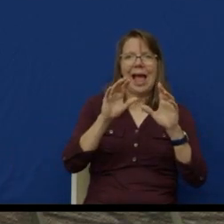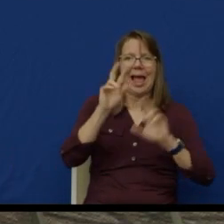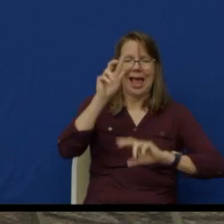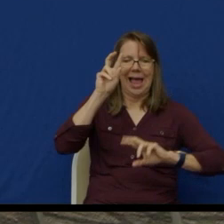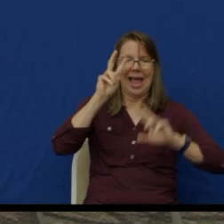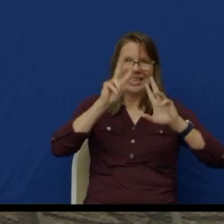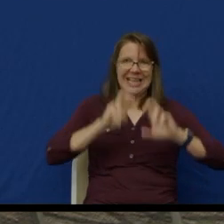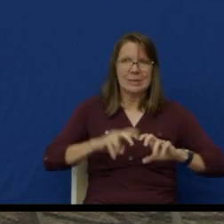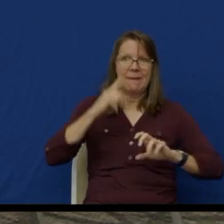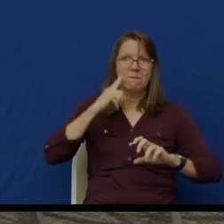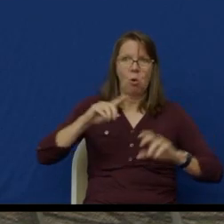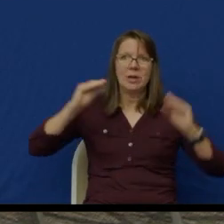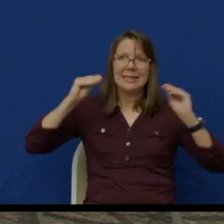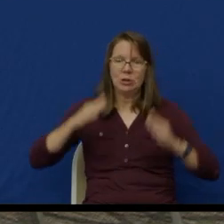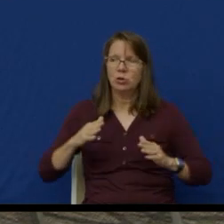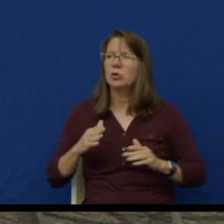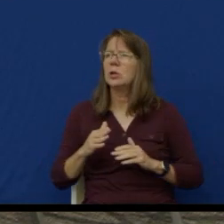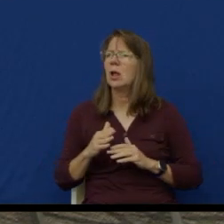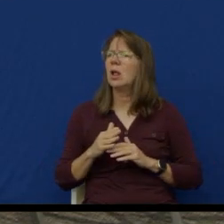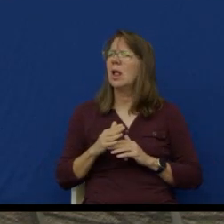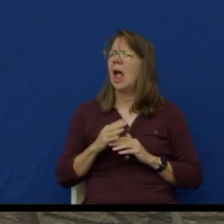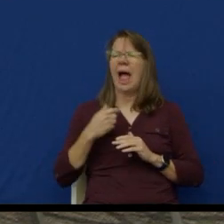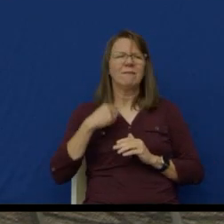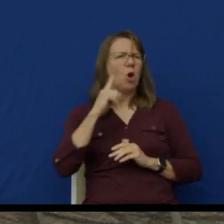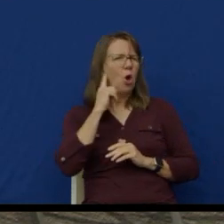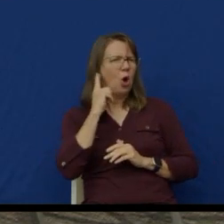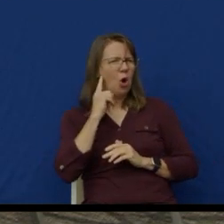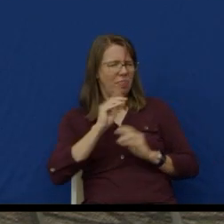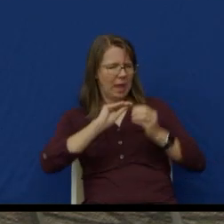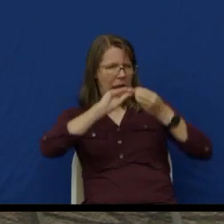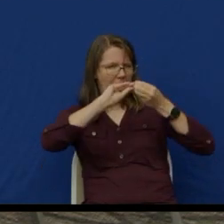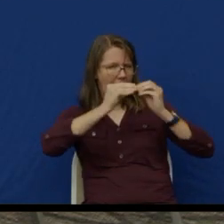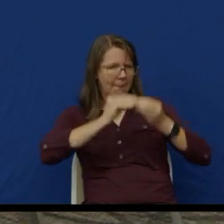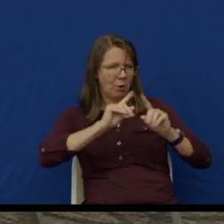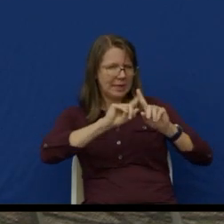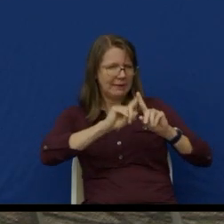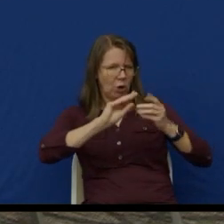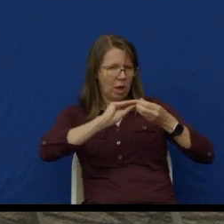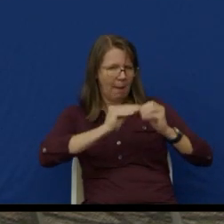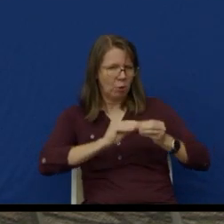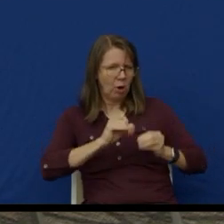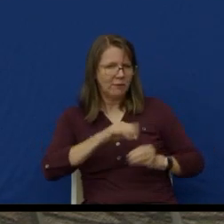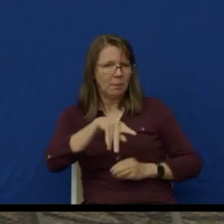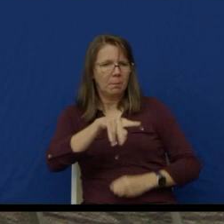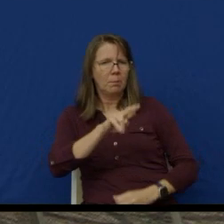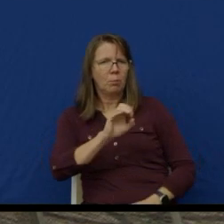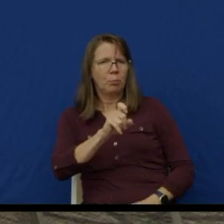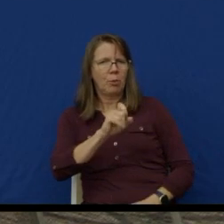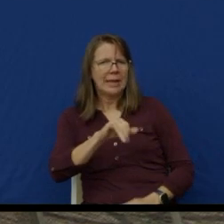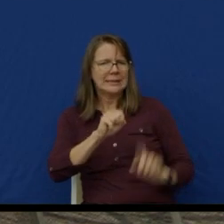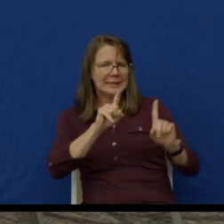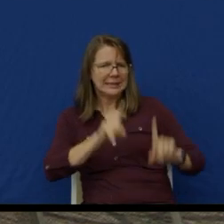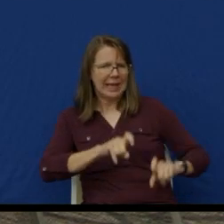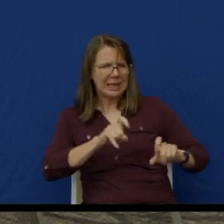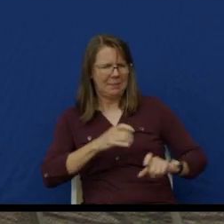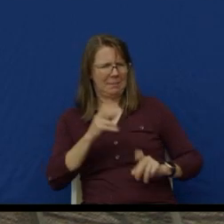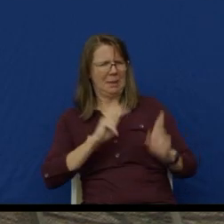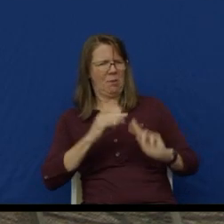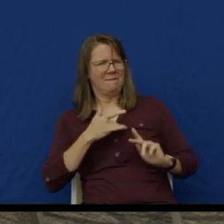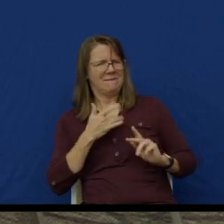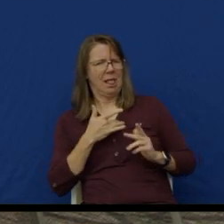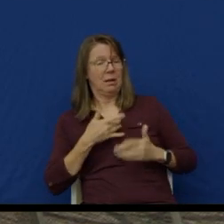around the number of praxis tests that candidates have to take, that folks felt like